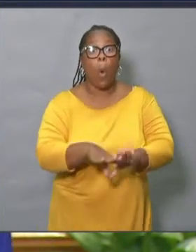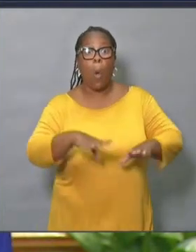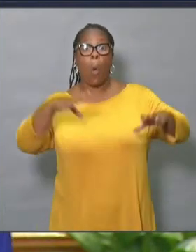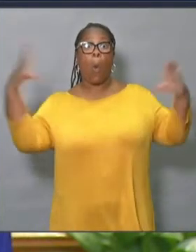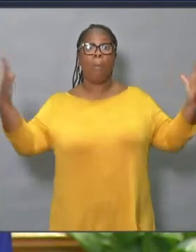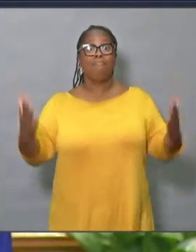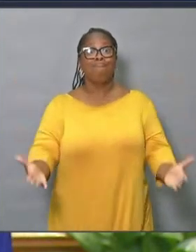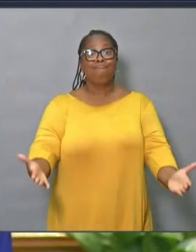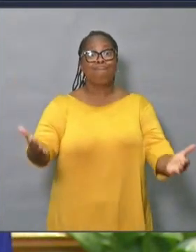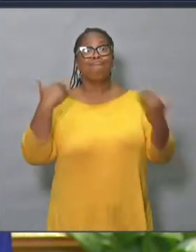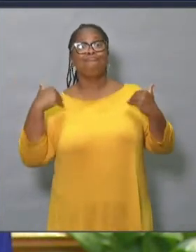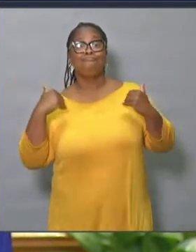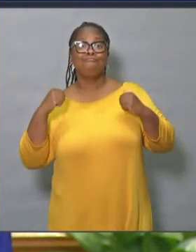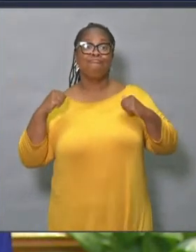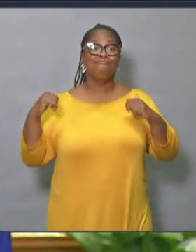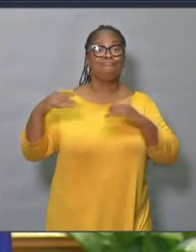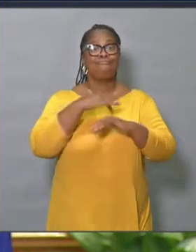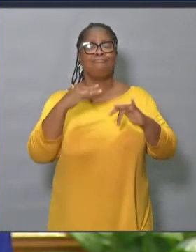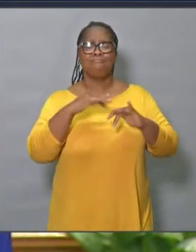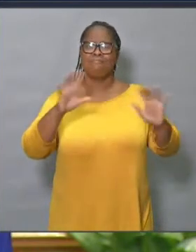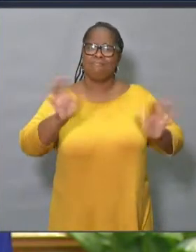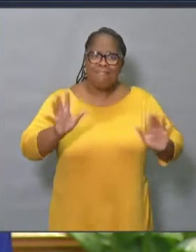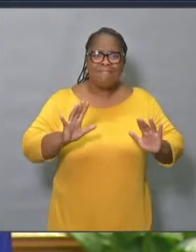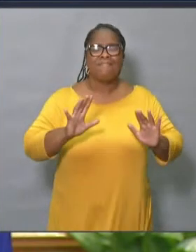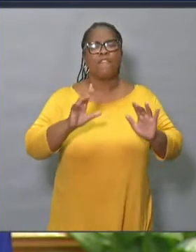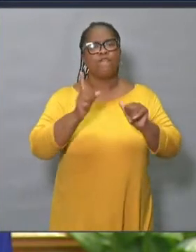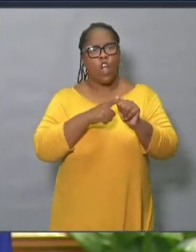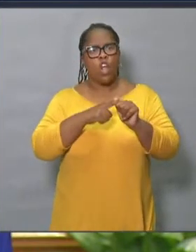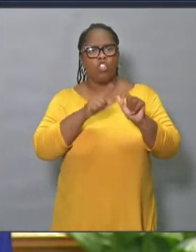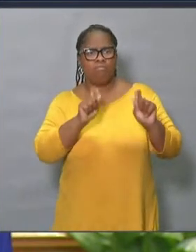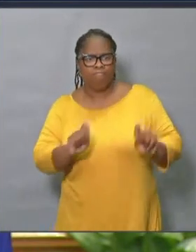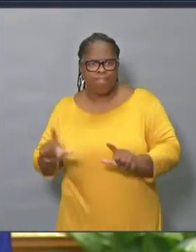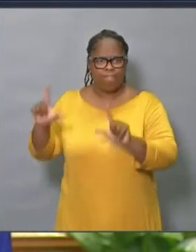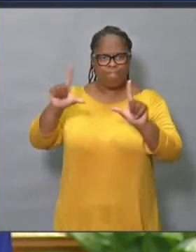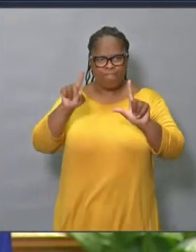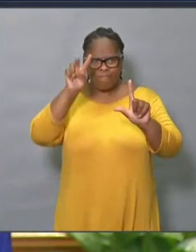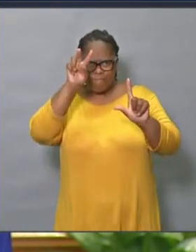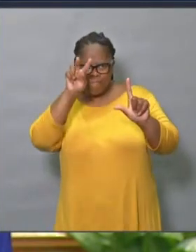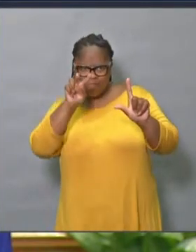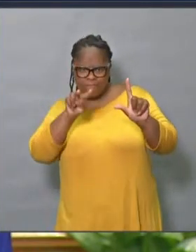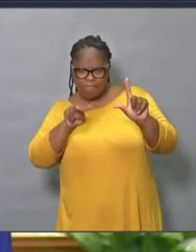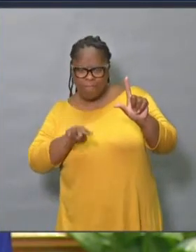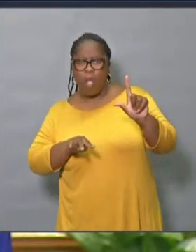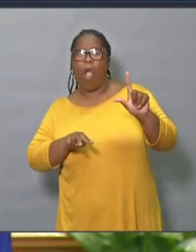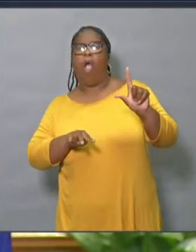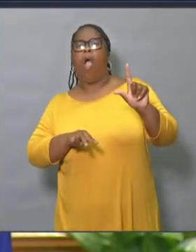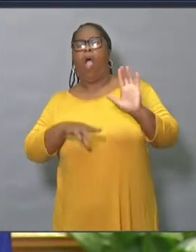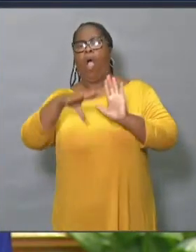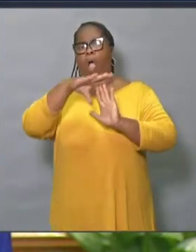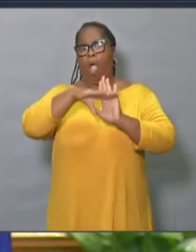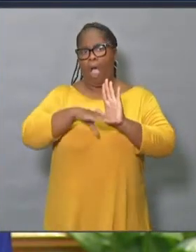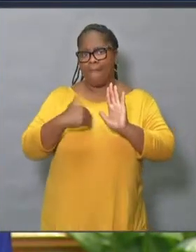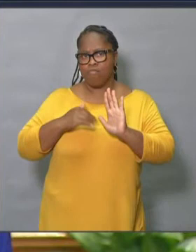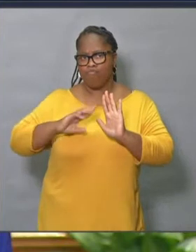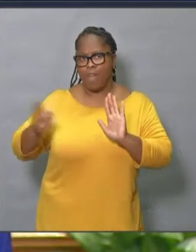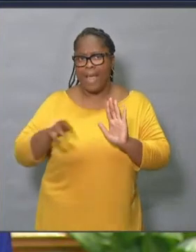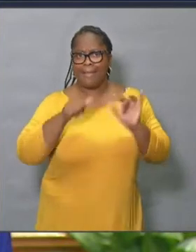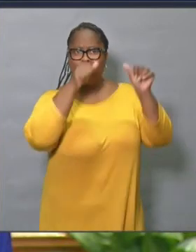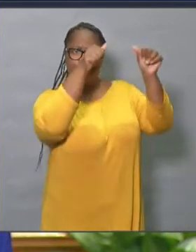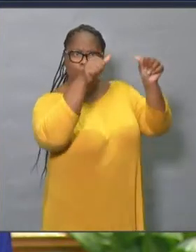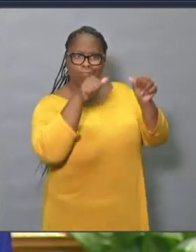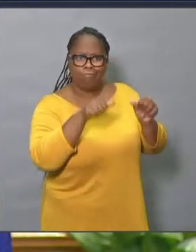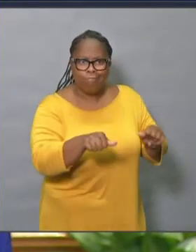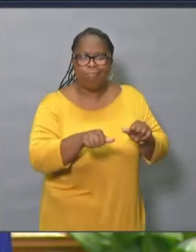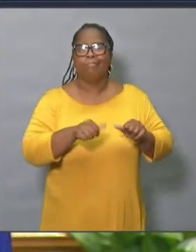to employees, customers, and visitors, and that they provide a copy of their implementation plan to all of their